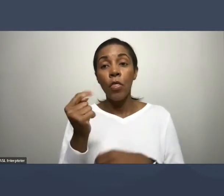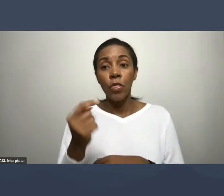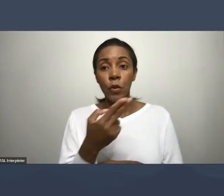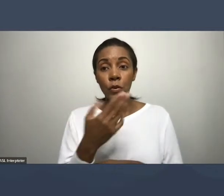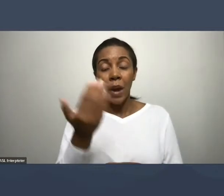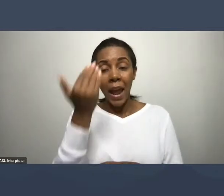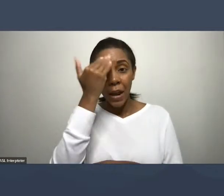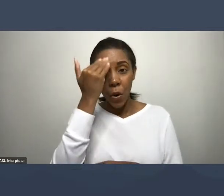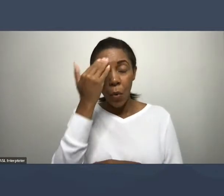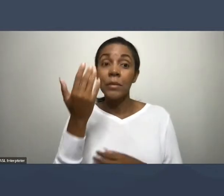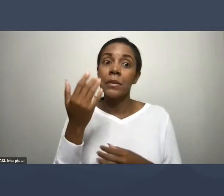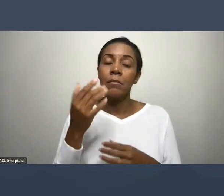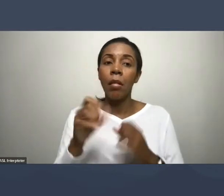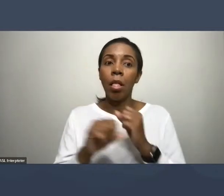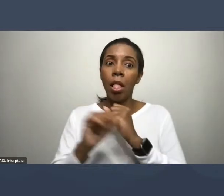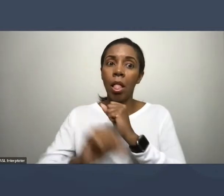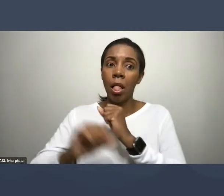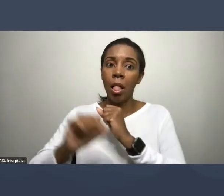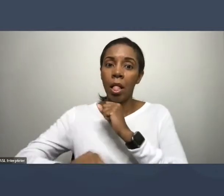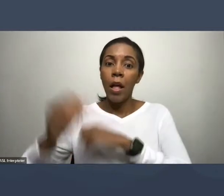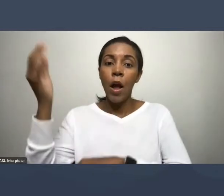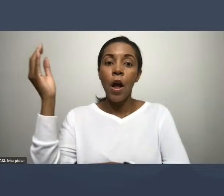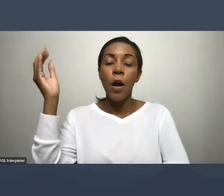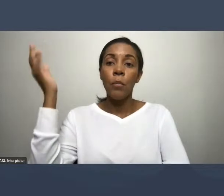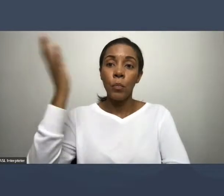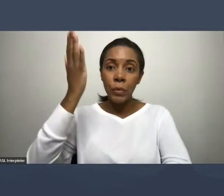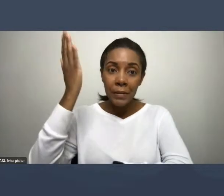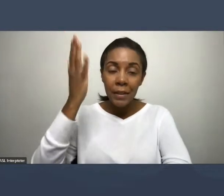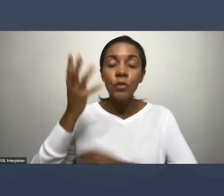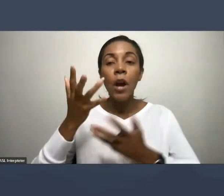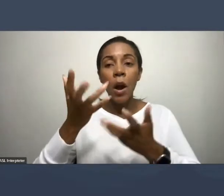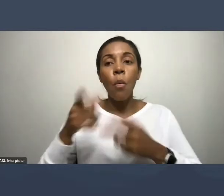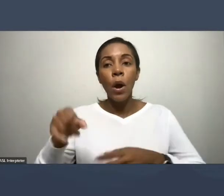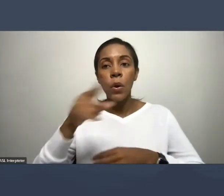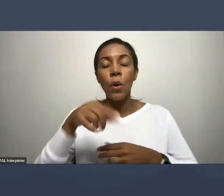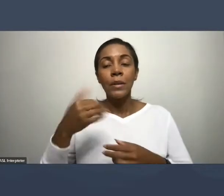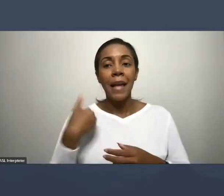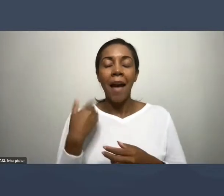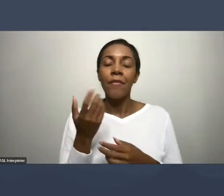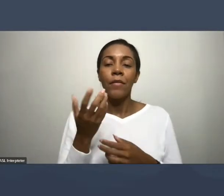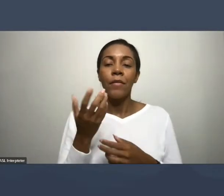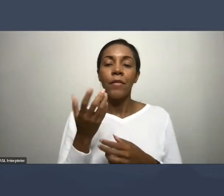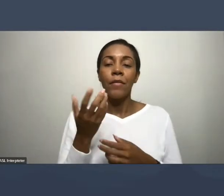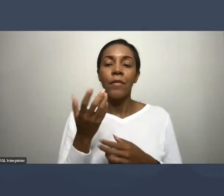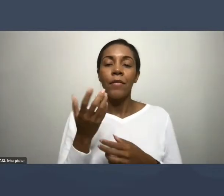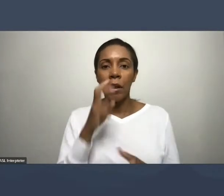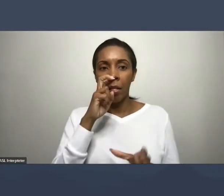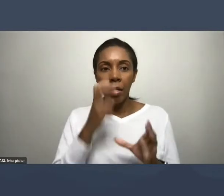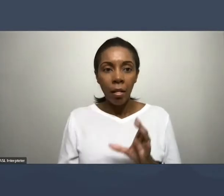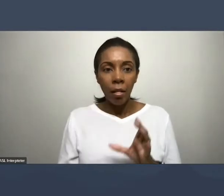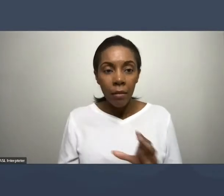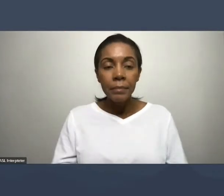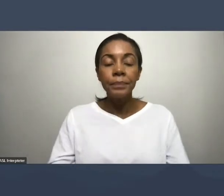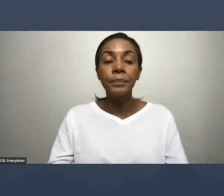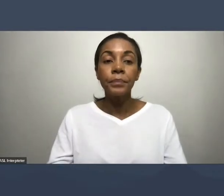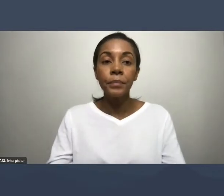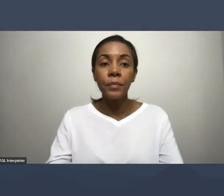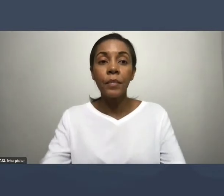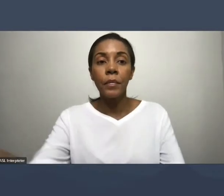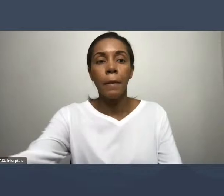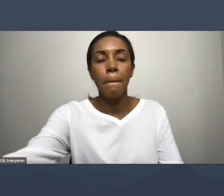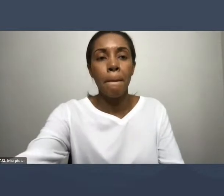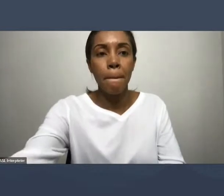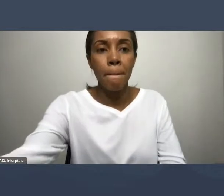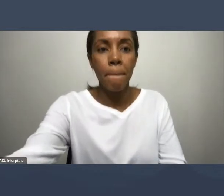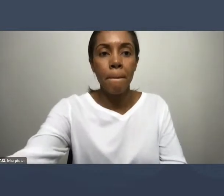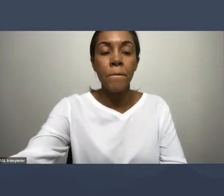a lengthy presentation. I wanted to give you a chance to dive into that. As Councilwoman Logan stated, this is in response